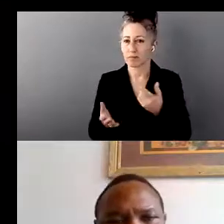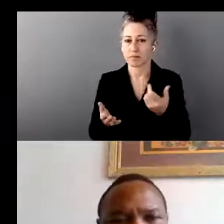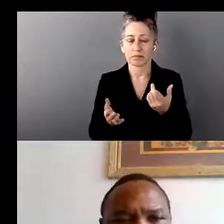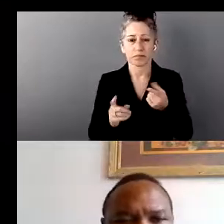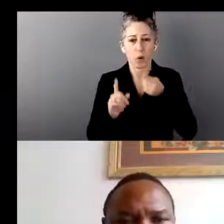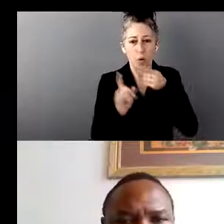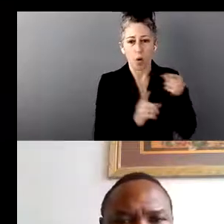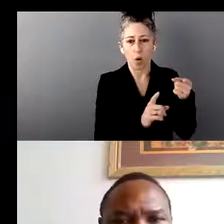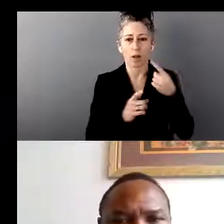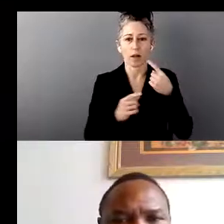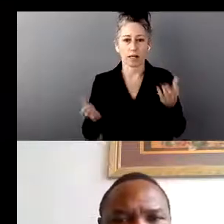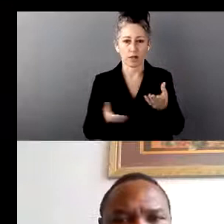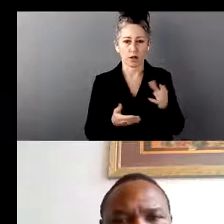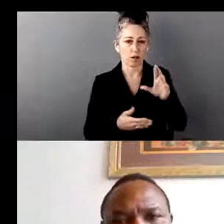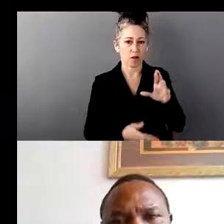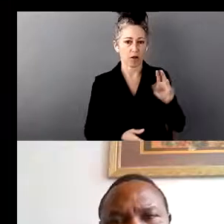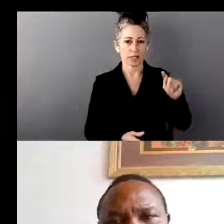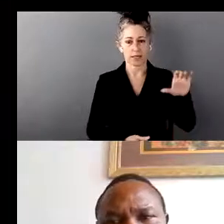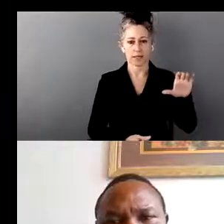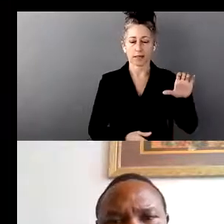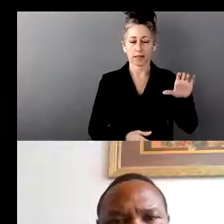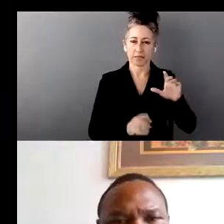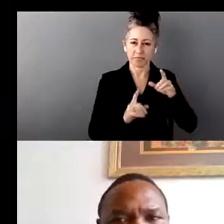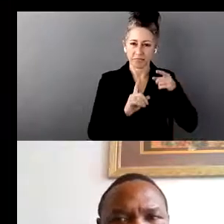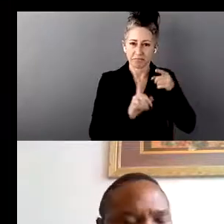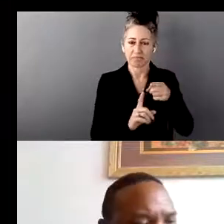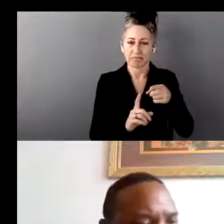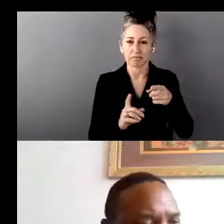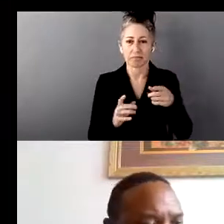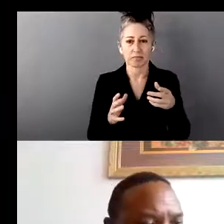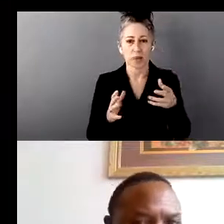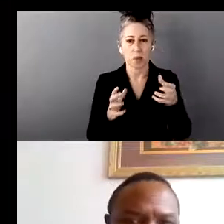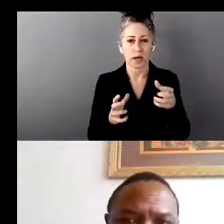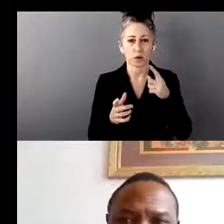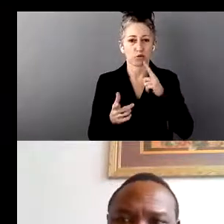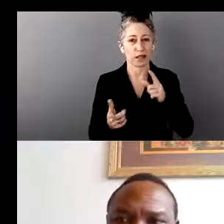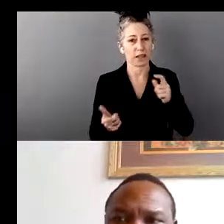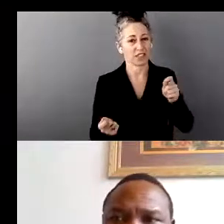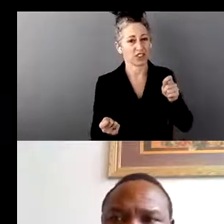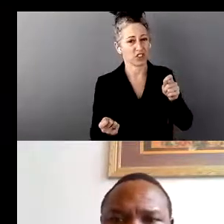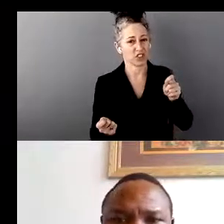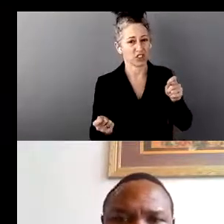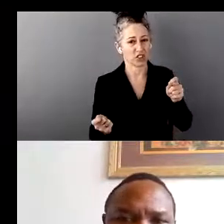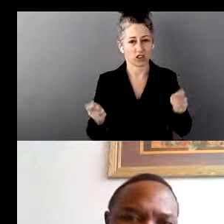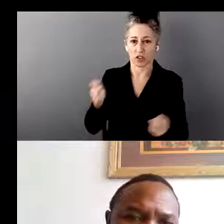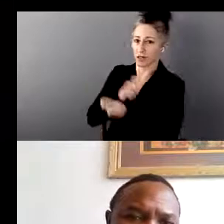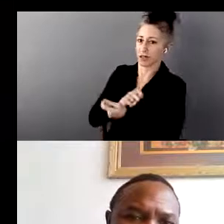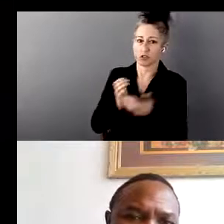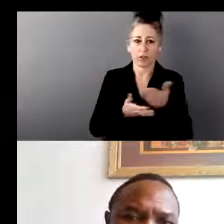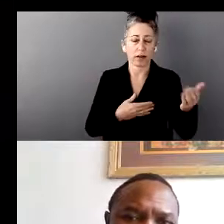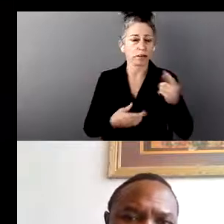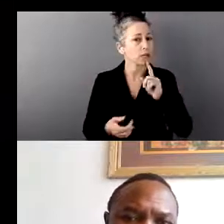goals here at the RRTC to, like Ed was saying, is turn that ship around or turn things around